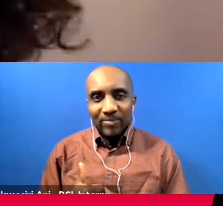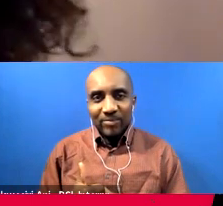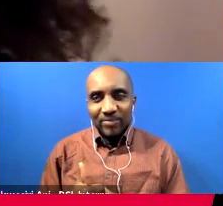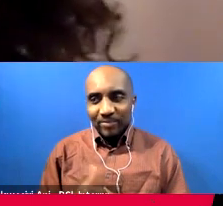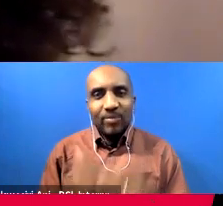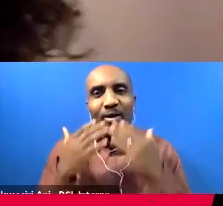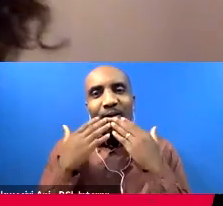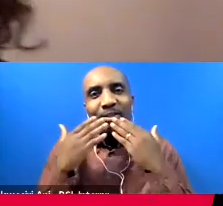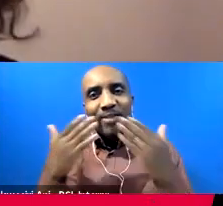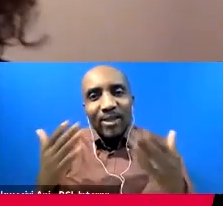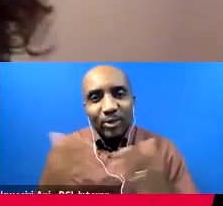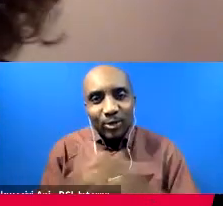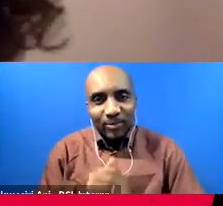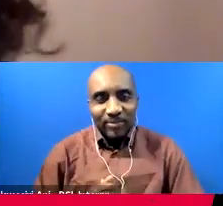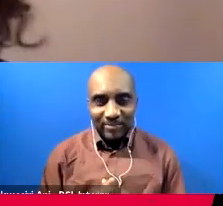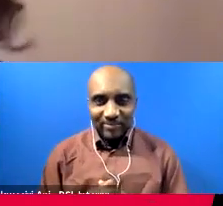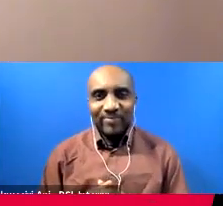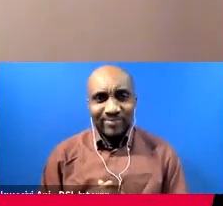was